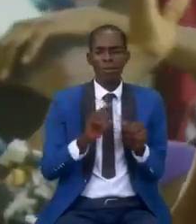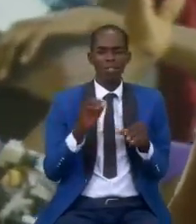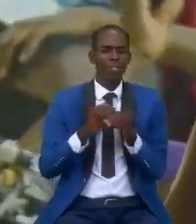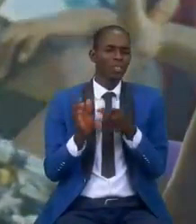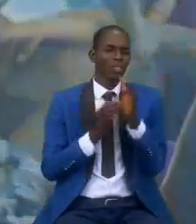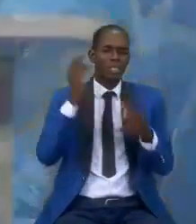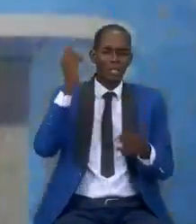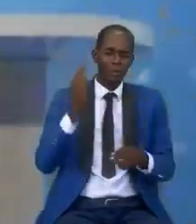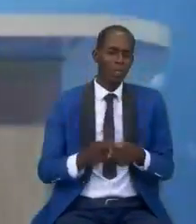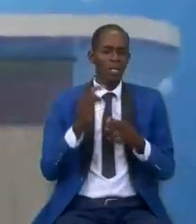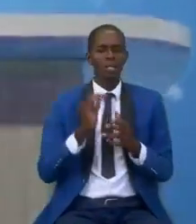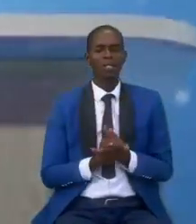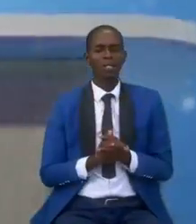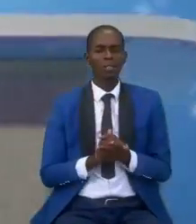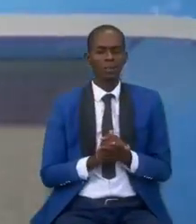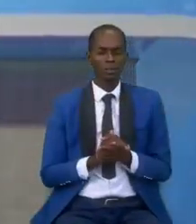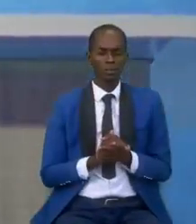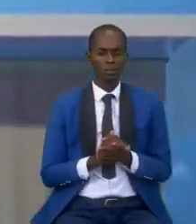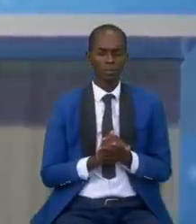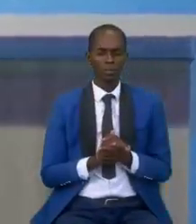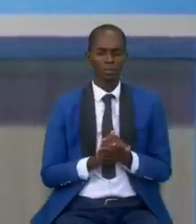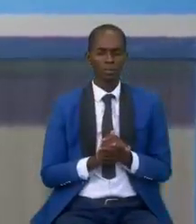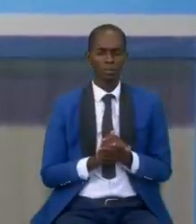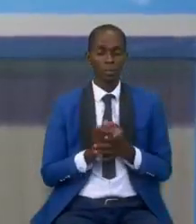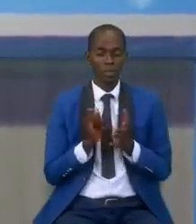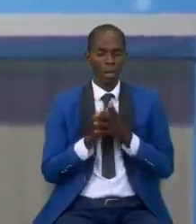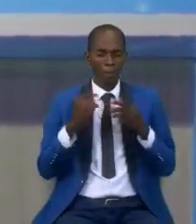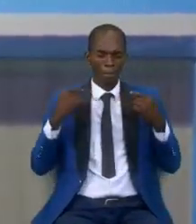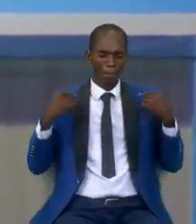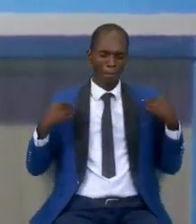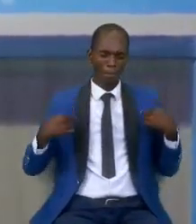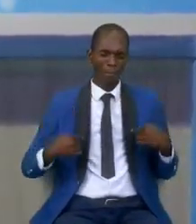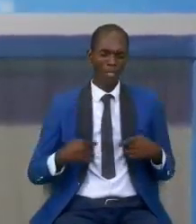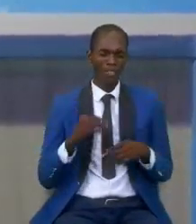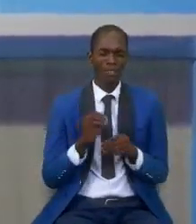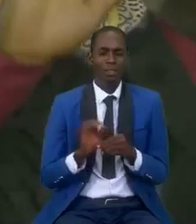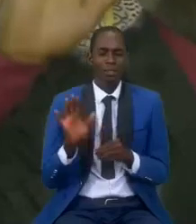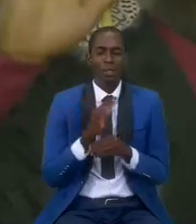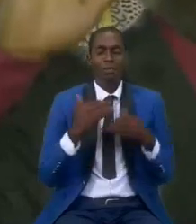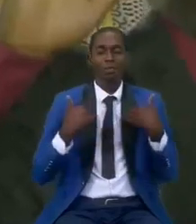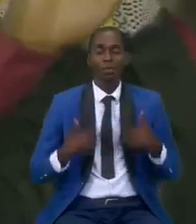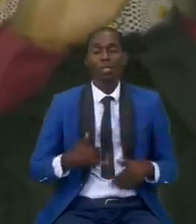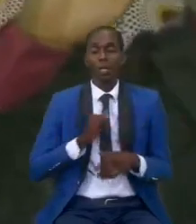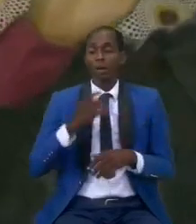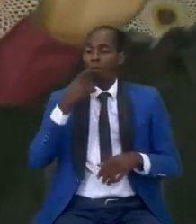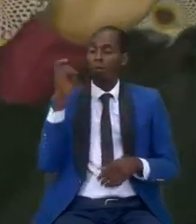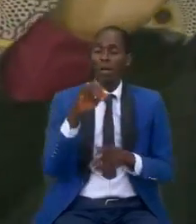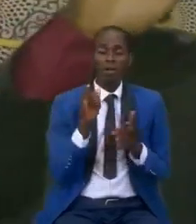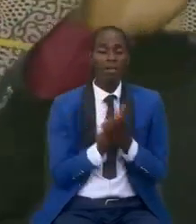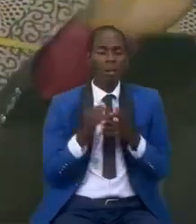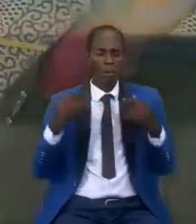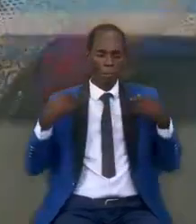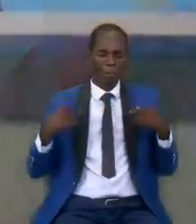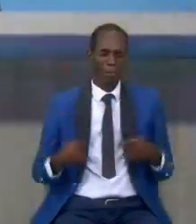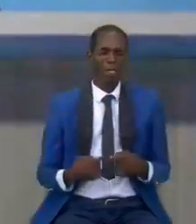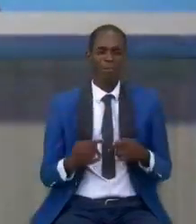pain in your body, I command that pain vanish away in Jesus' name. The